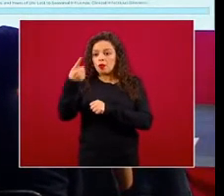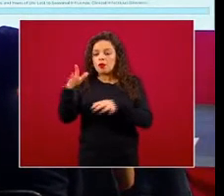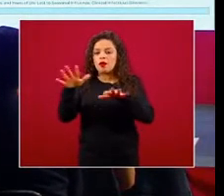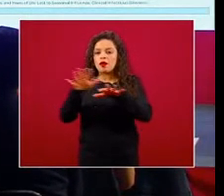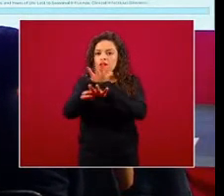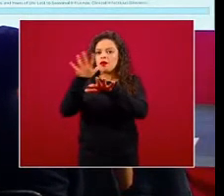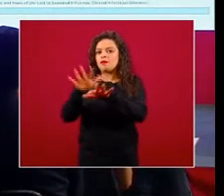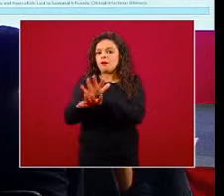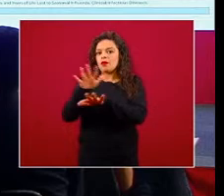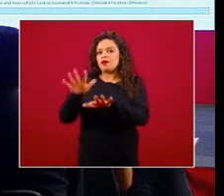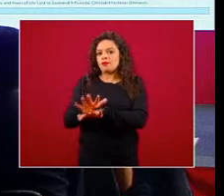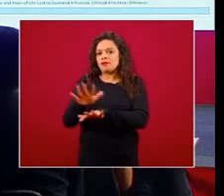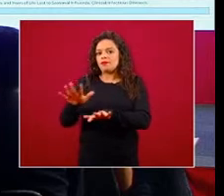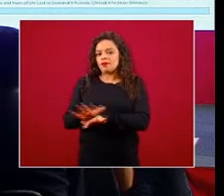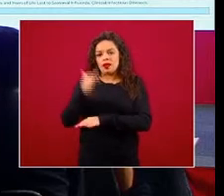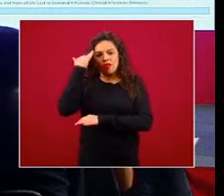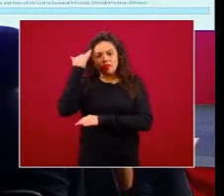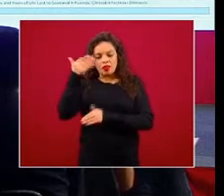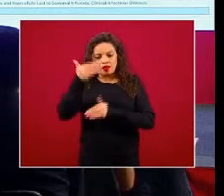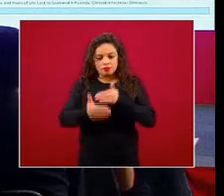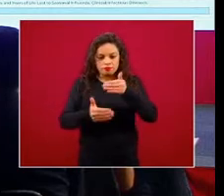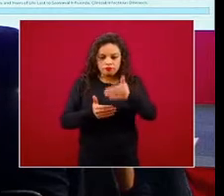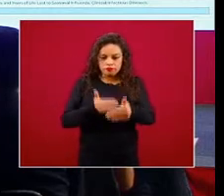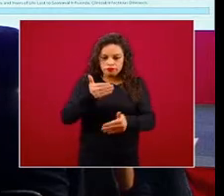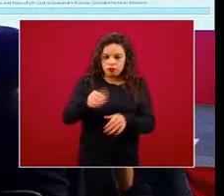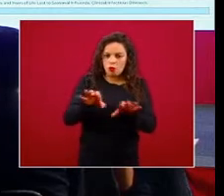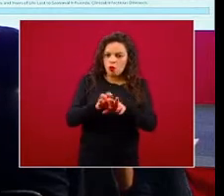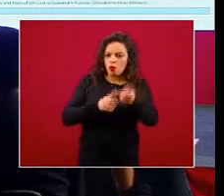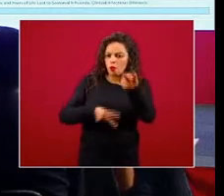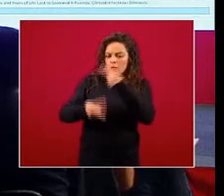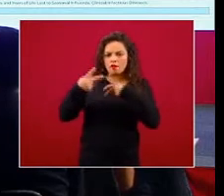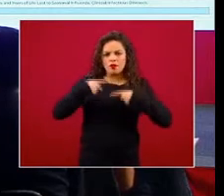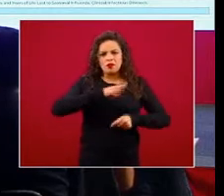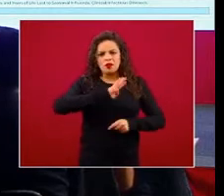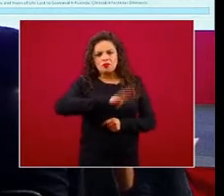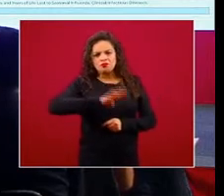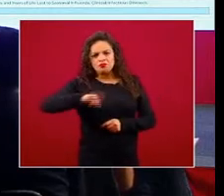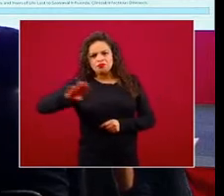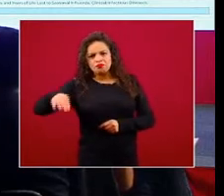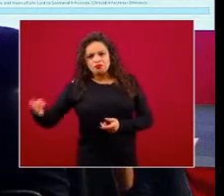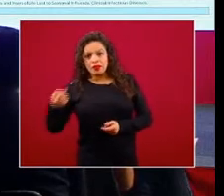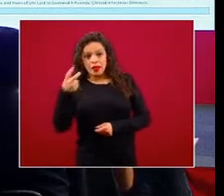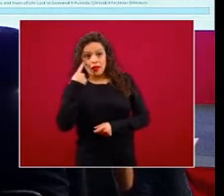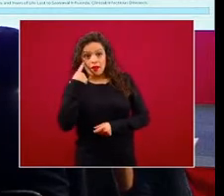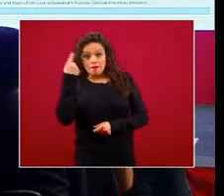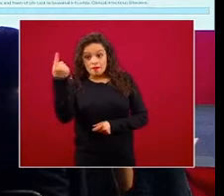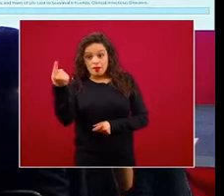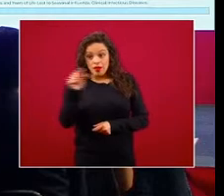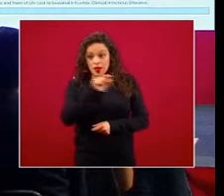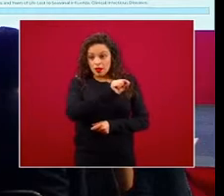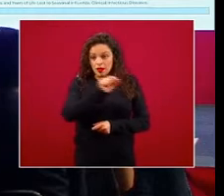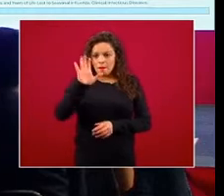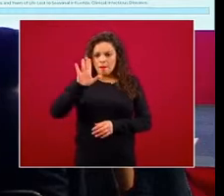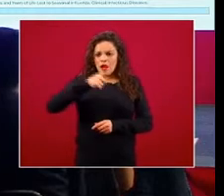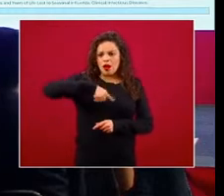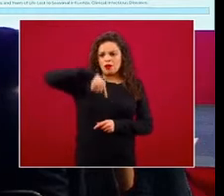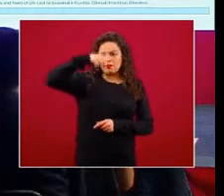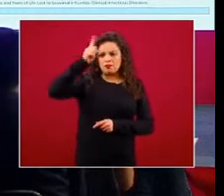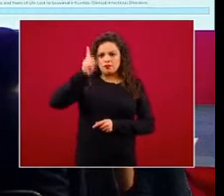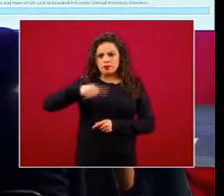changes. We have a line here that is undulating in black, and this shows you what